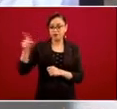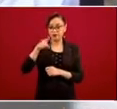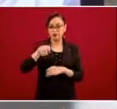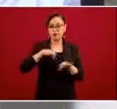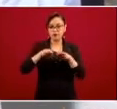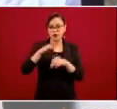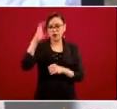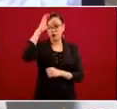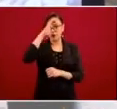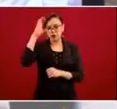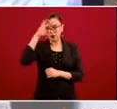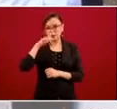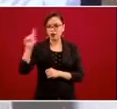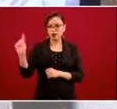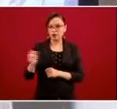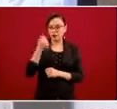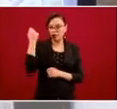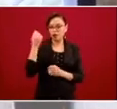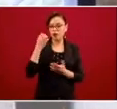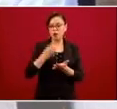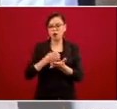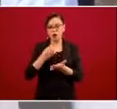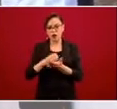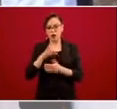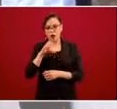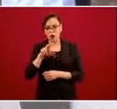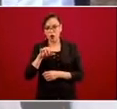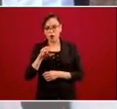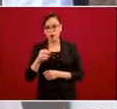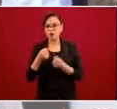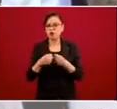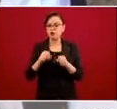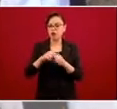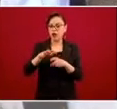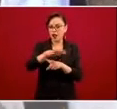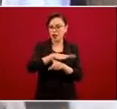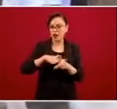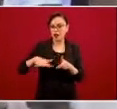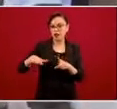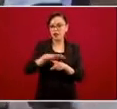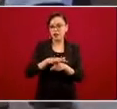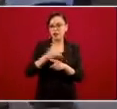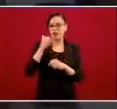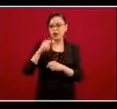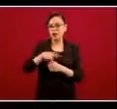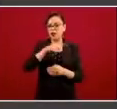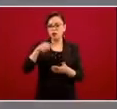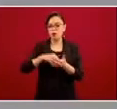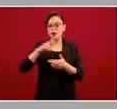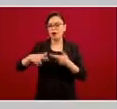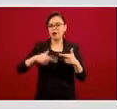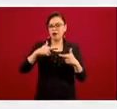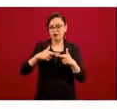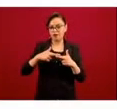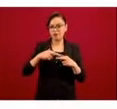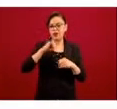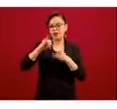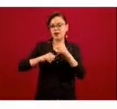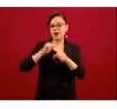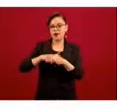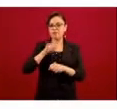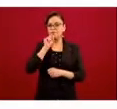preserving the well-being of the overall Mexican society using its best elements